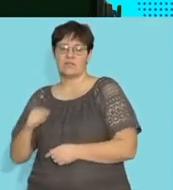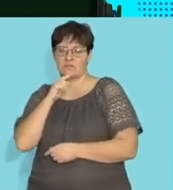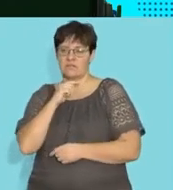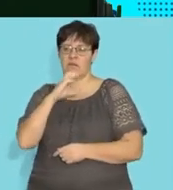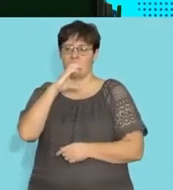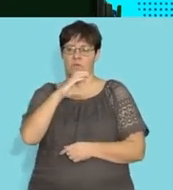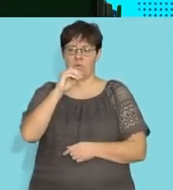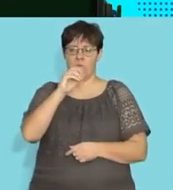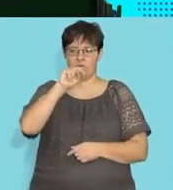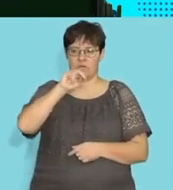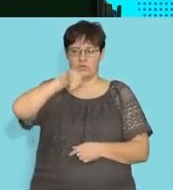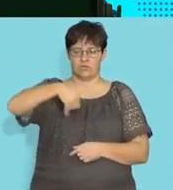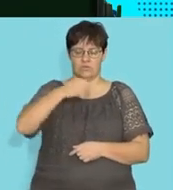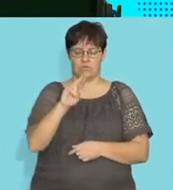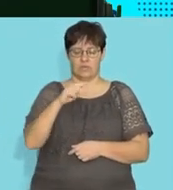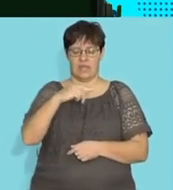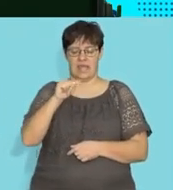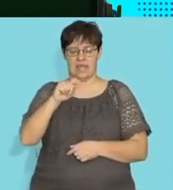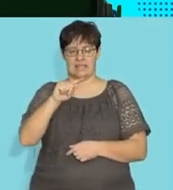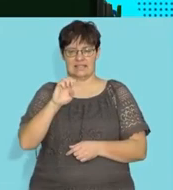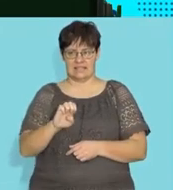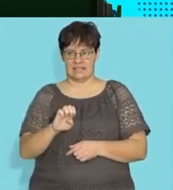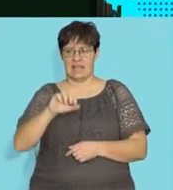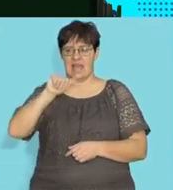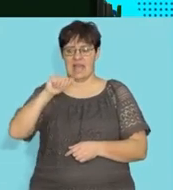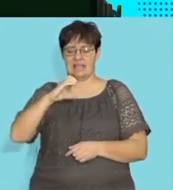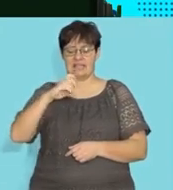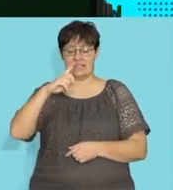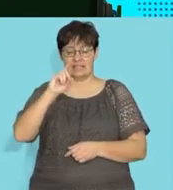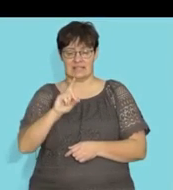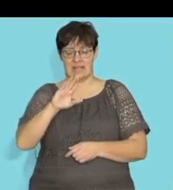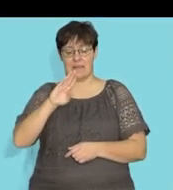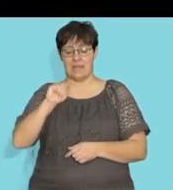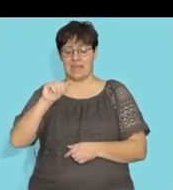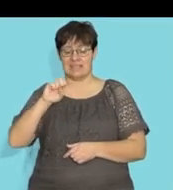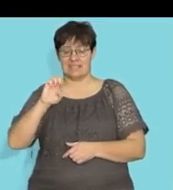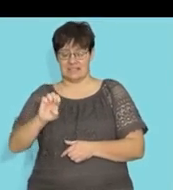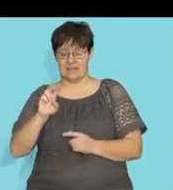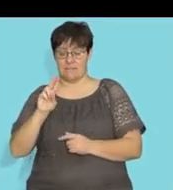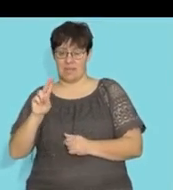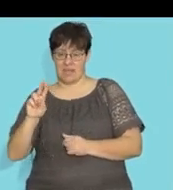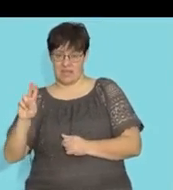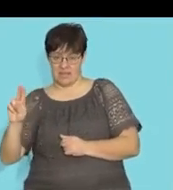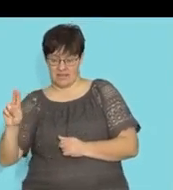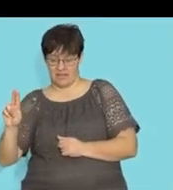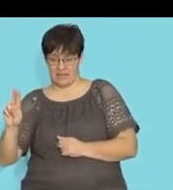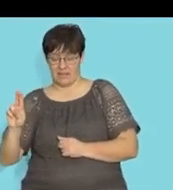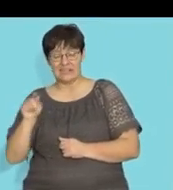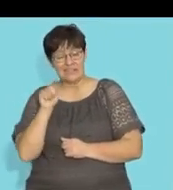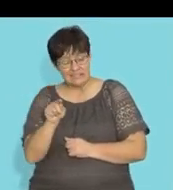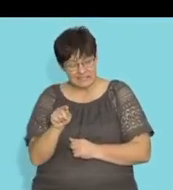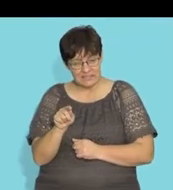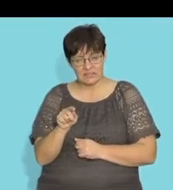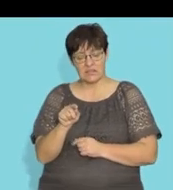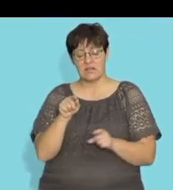about conjugate acid-base pairs. Now, a conjugate acid-base pair is normally